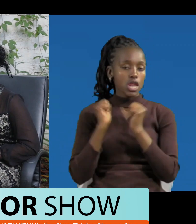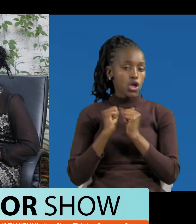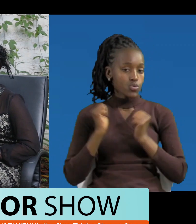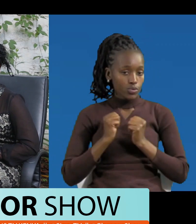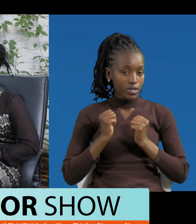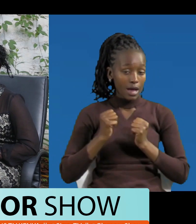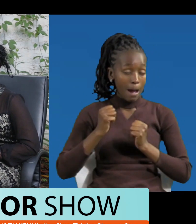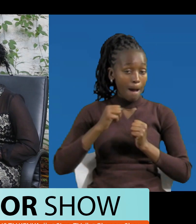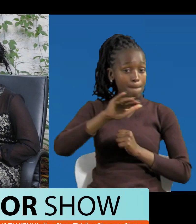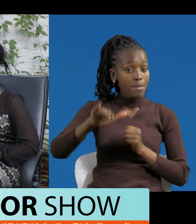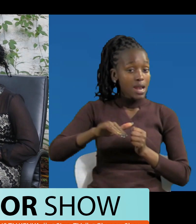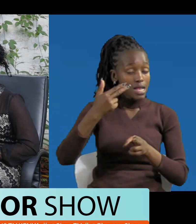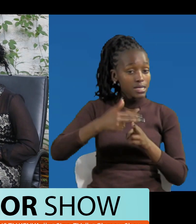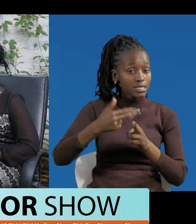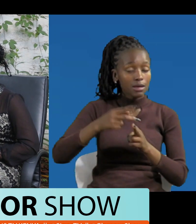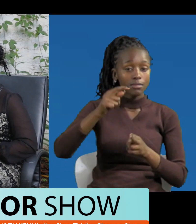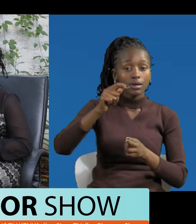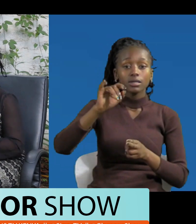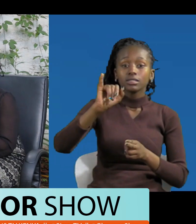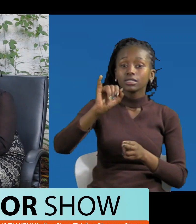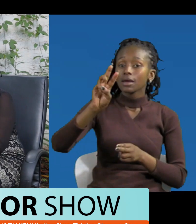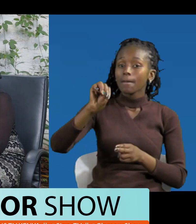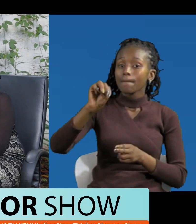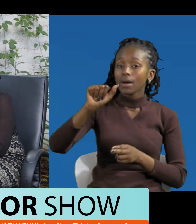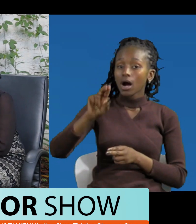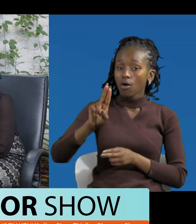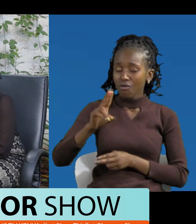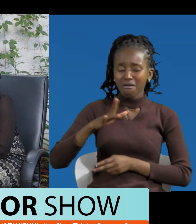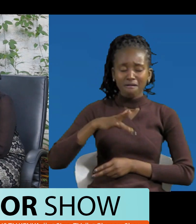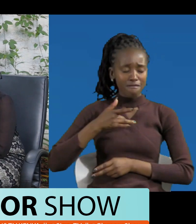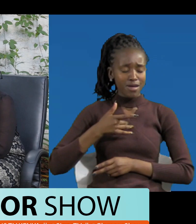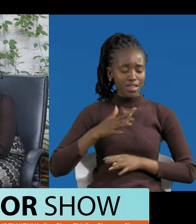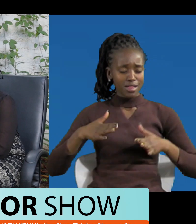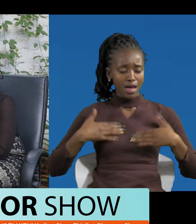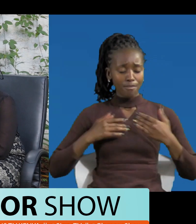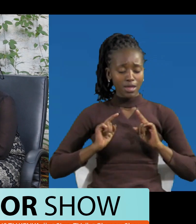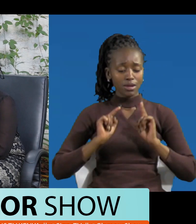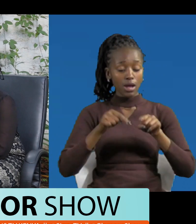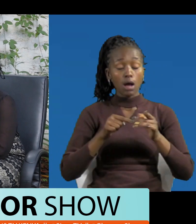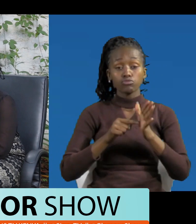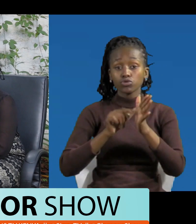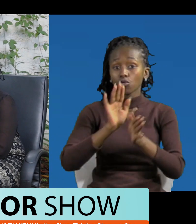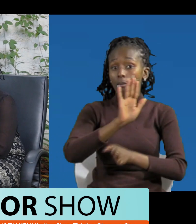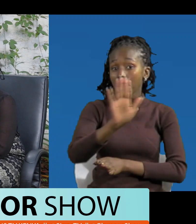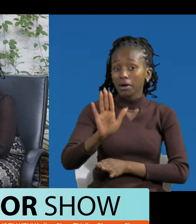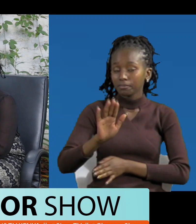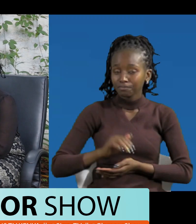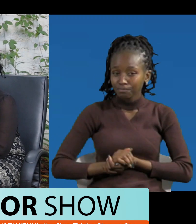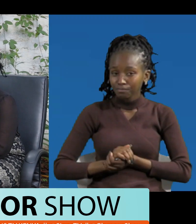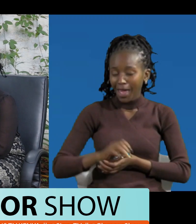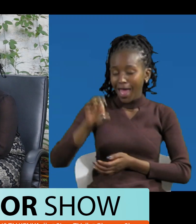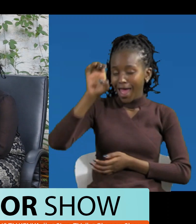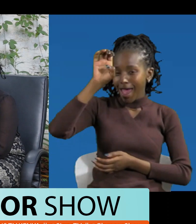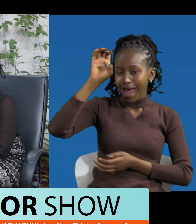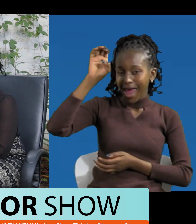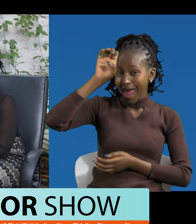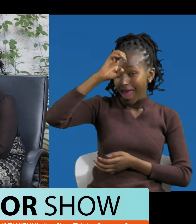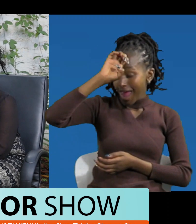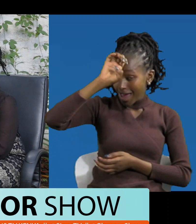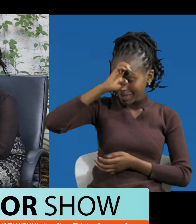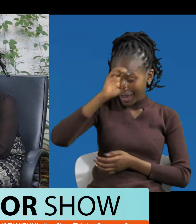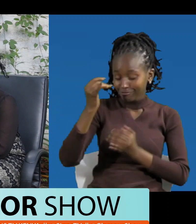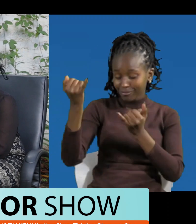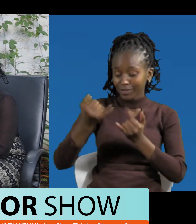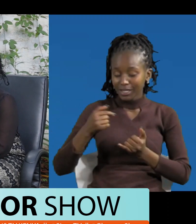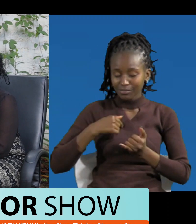Timao, and I'm so happy to be in your show. Edna invited me here, and I'm so much glad to be